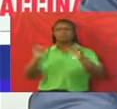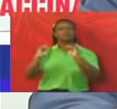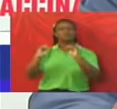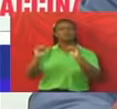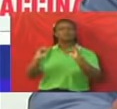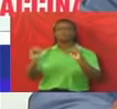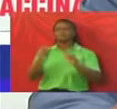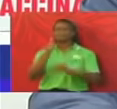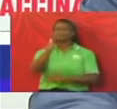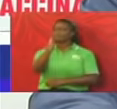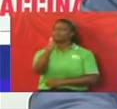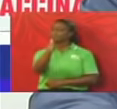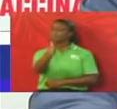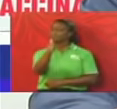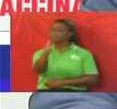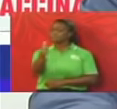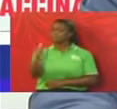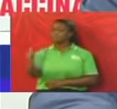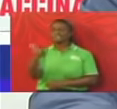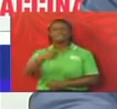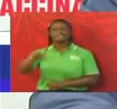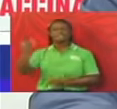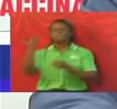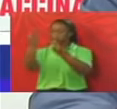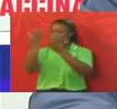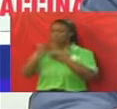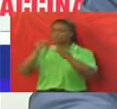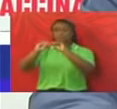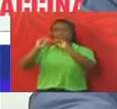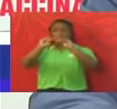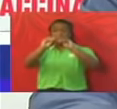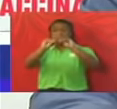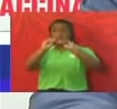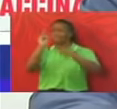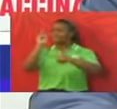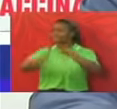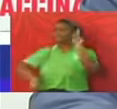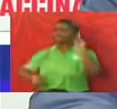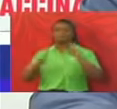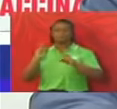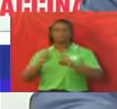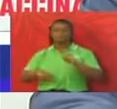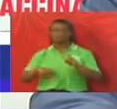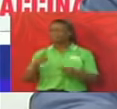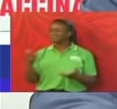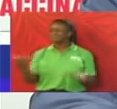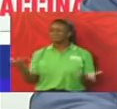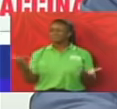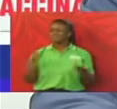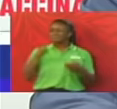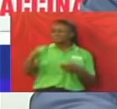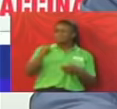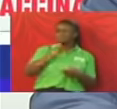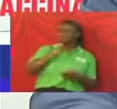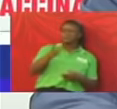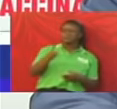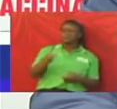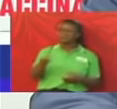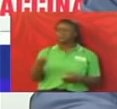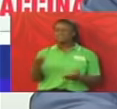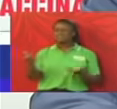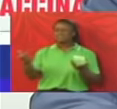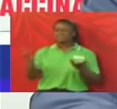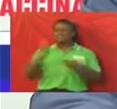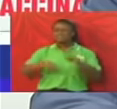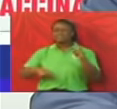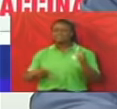whatever information is being put into such a system then cannot really be verified. So what we would advise is that the systems that are already